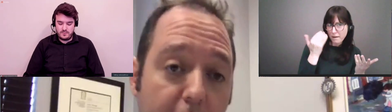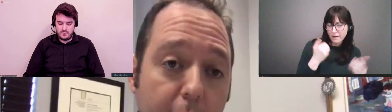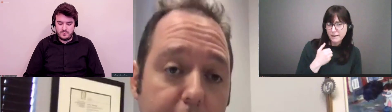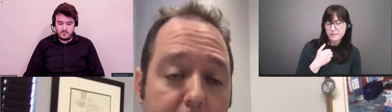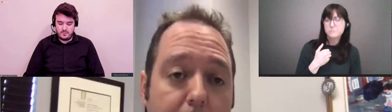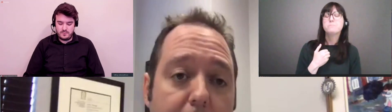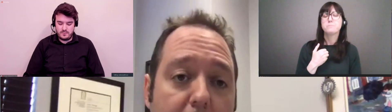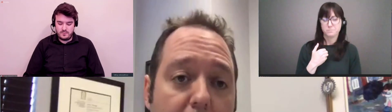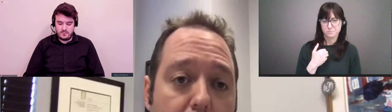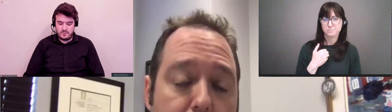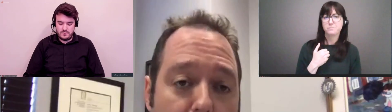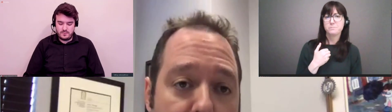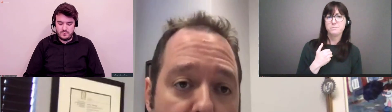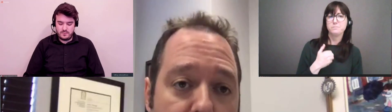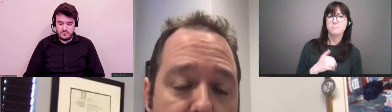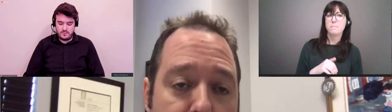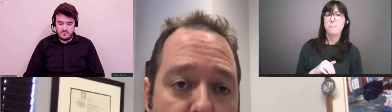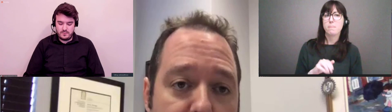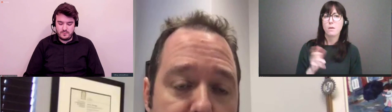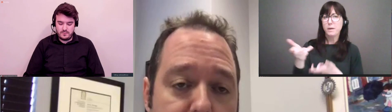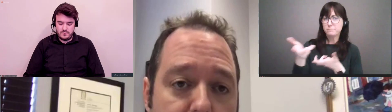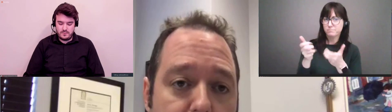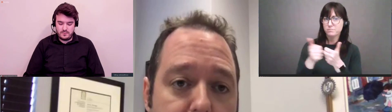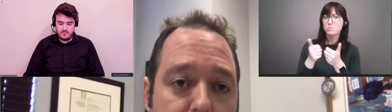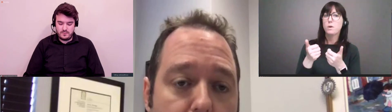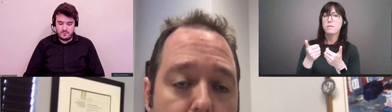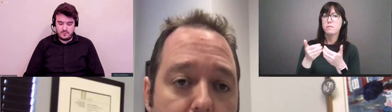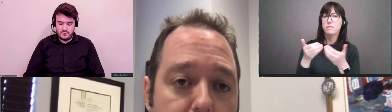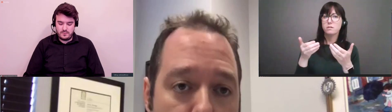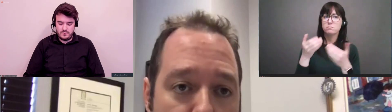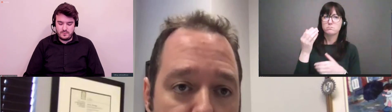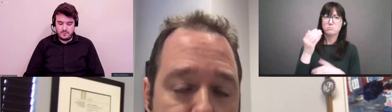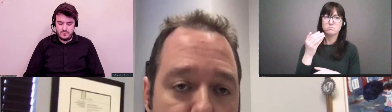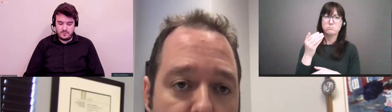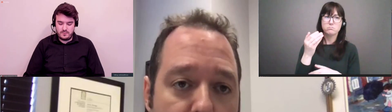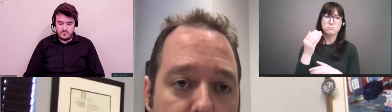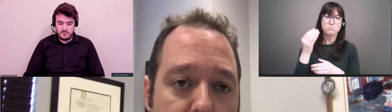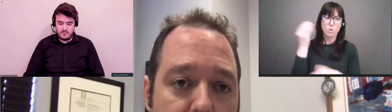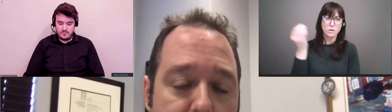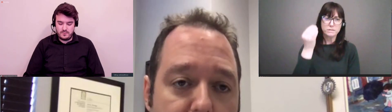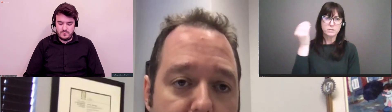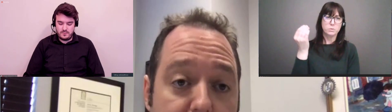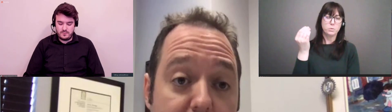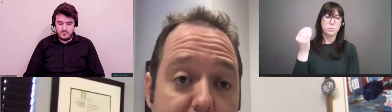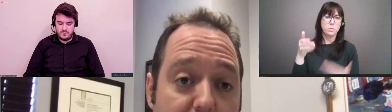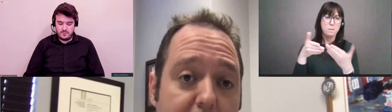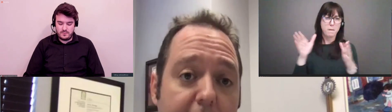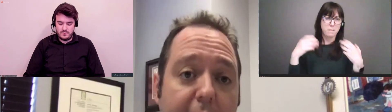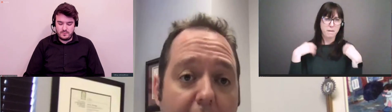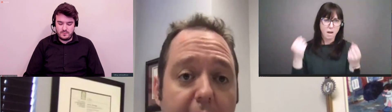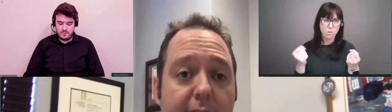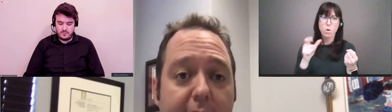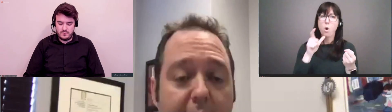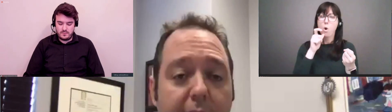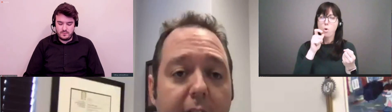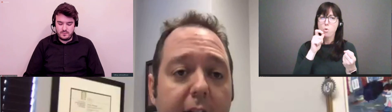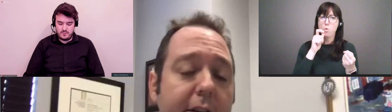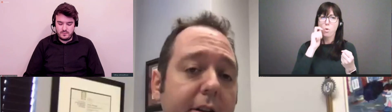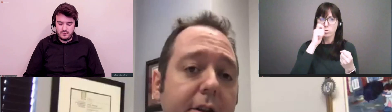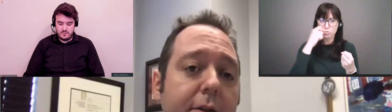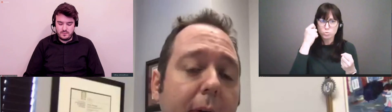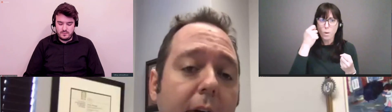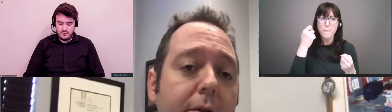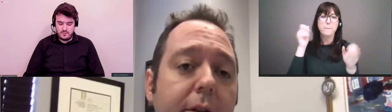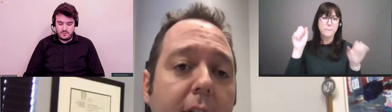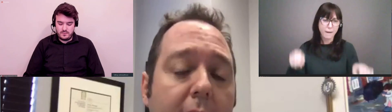very closely with public health in the province in terms of who we are swabbing. It's a net that is cast, and the